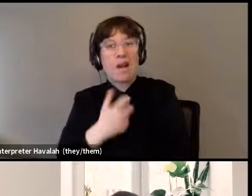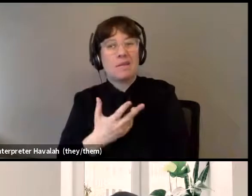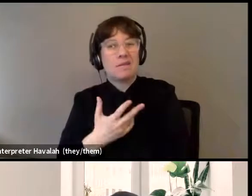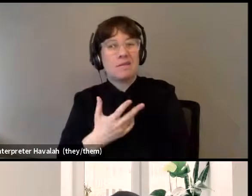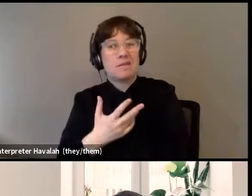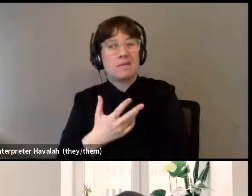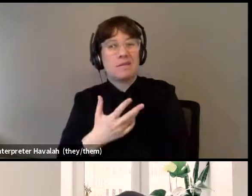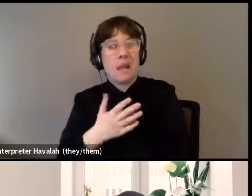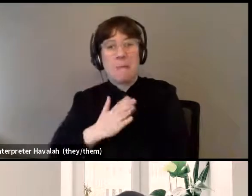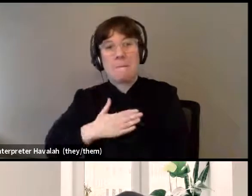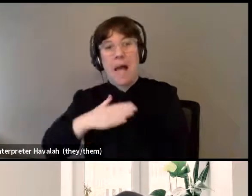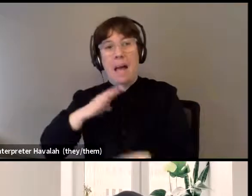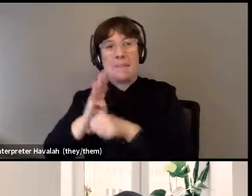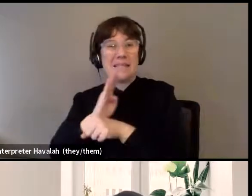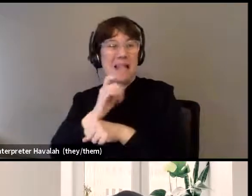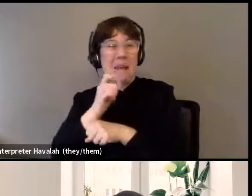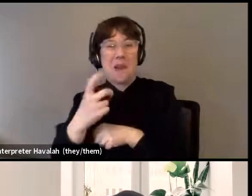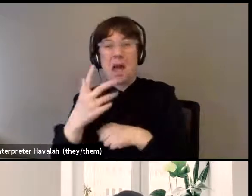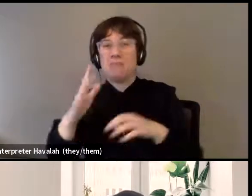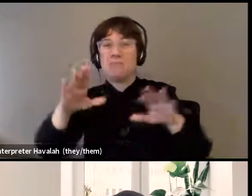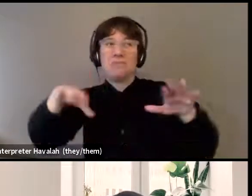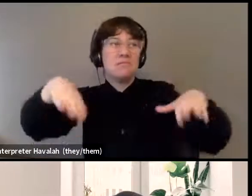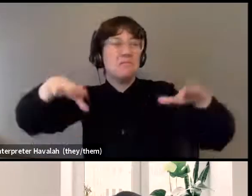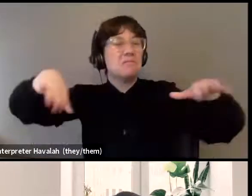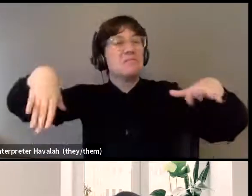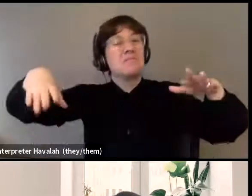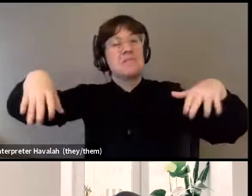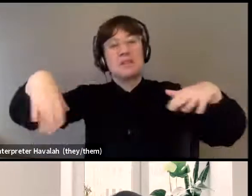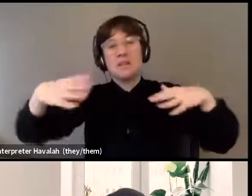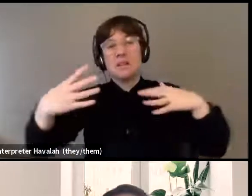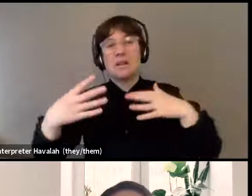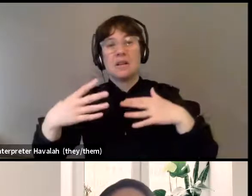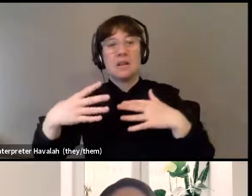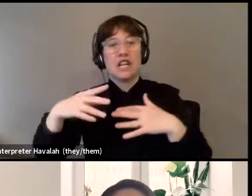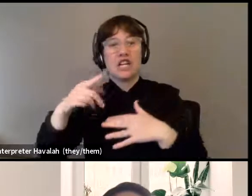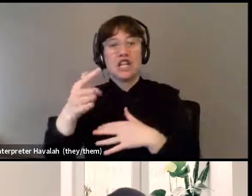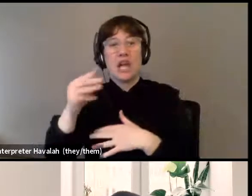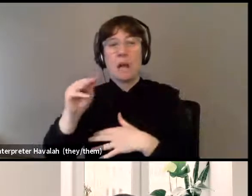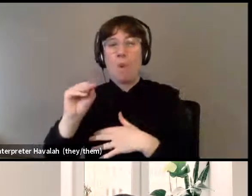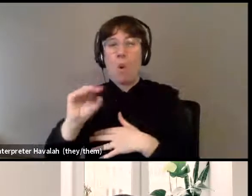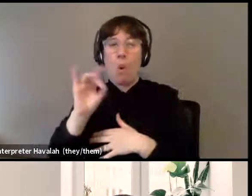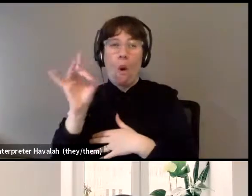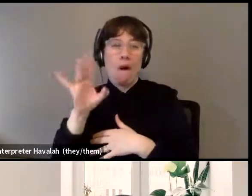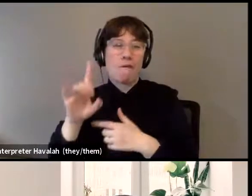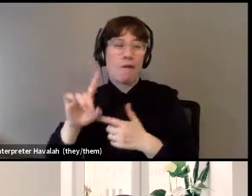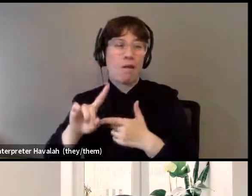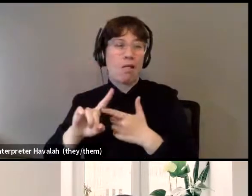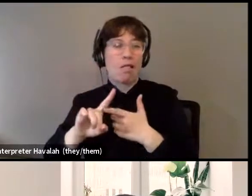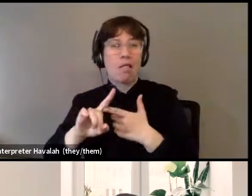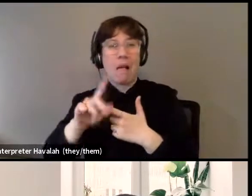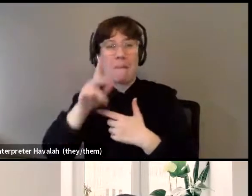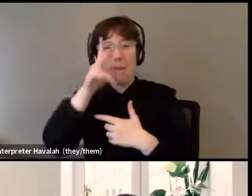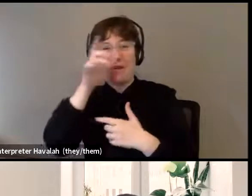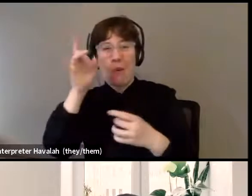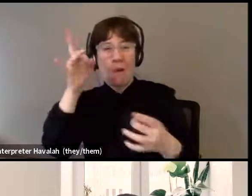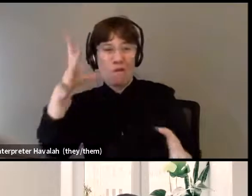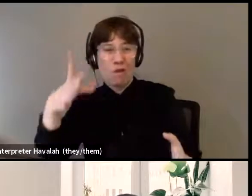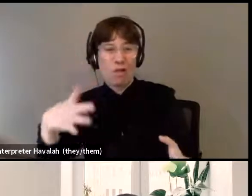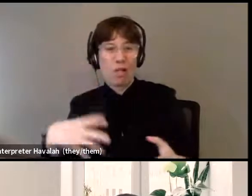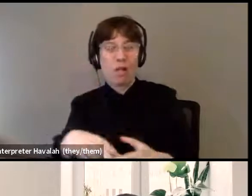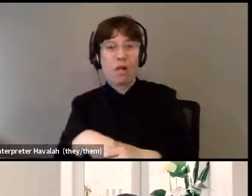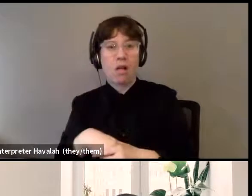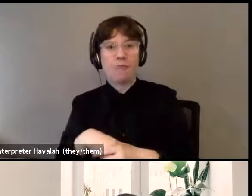not out front talking about like the harmfulness of, you know, GMOs and pesticides.